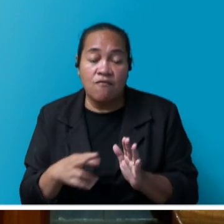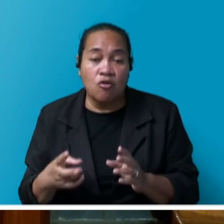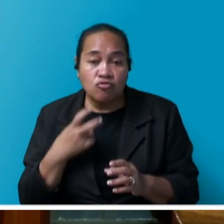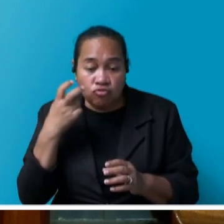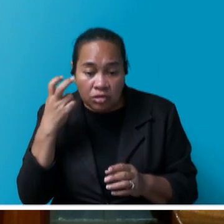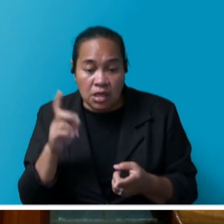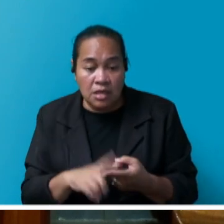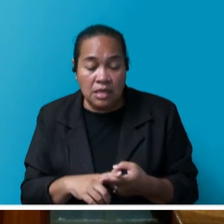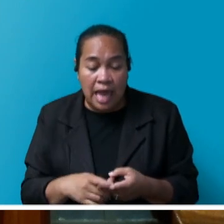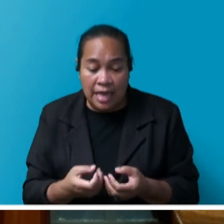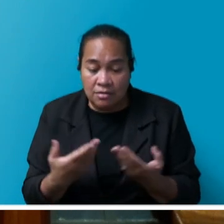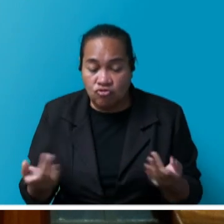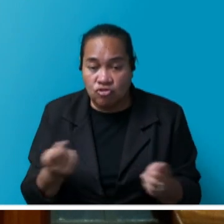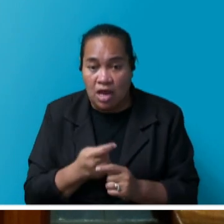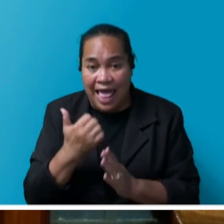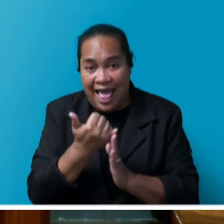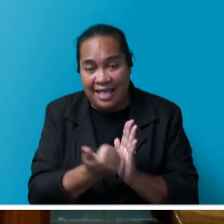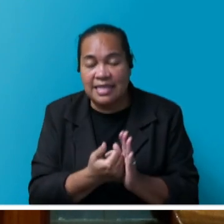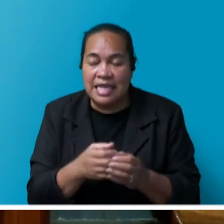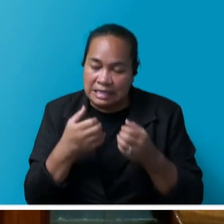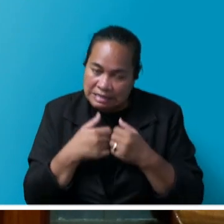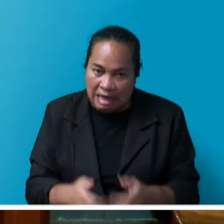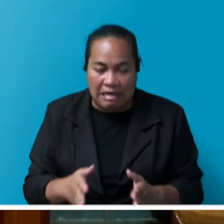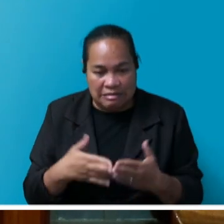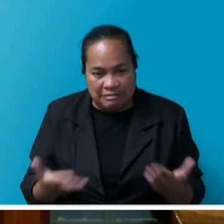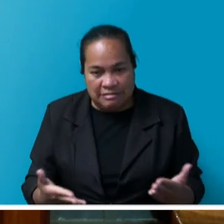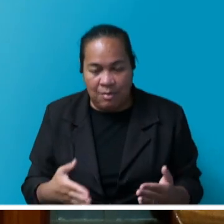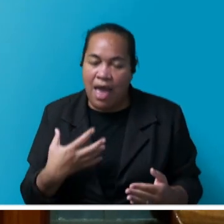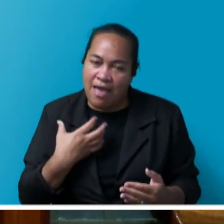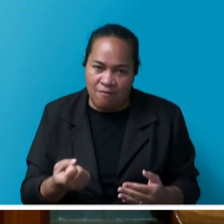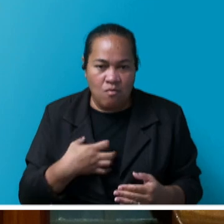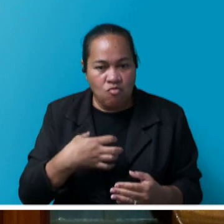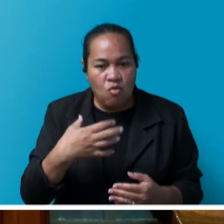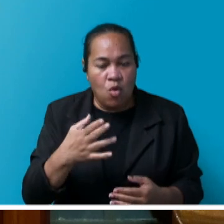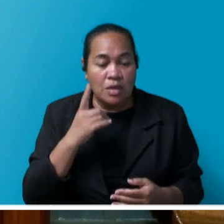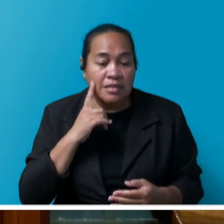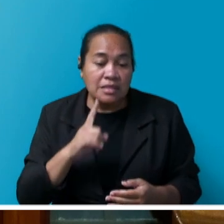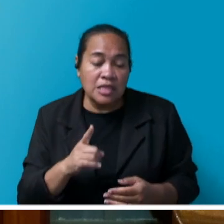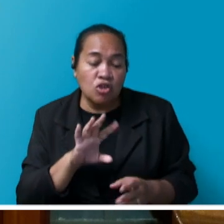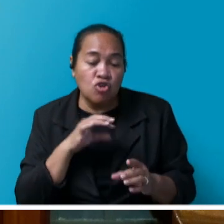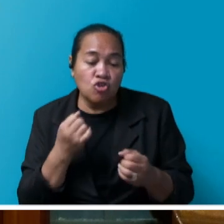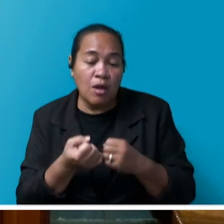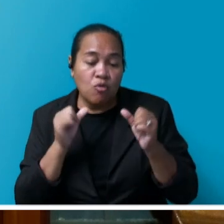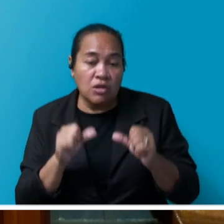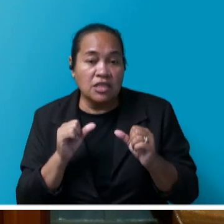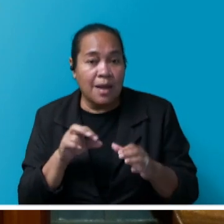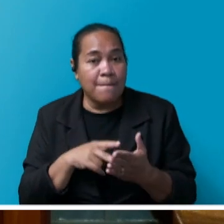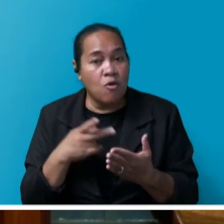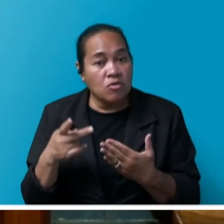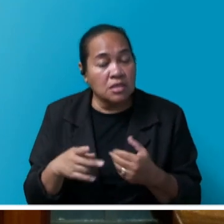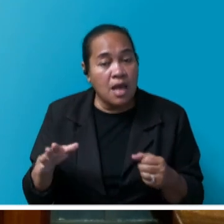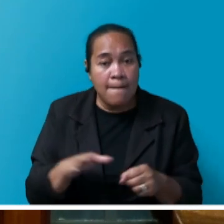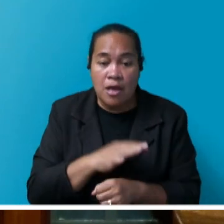Modernization of the Civil Aviation Act are just the beginning. We'll also focus on enhancing social protection programs, ensuring that